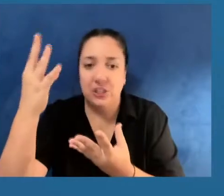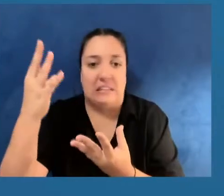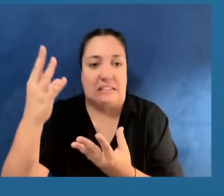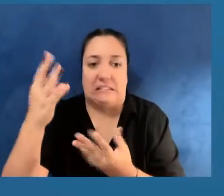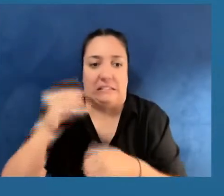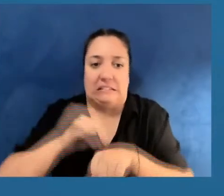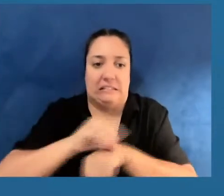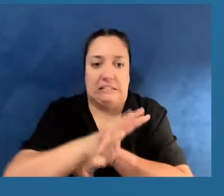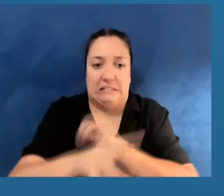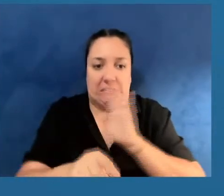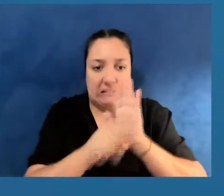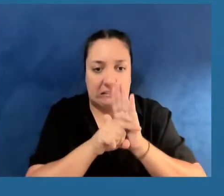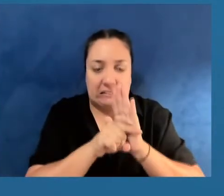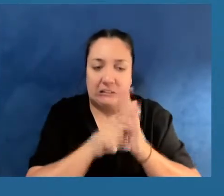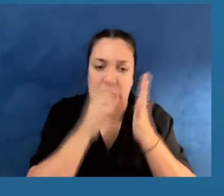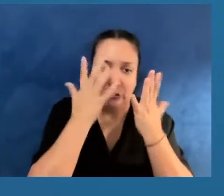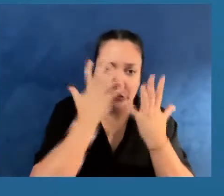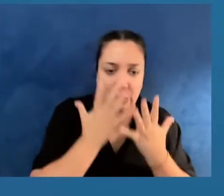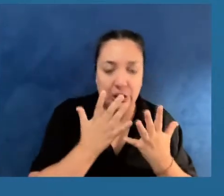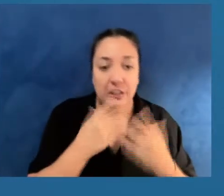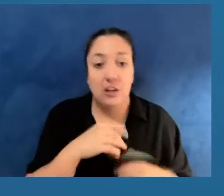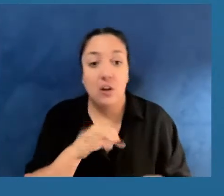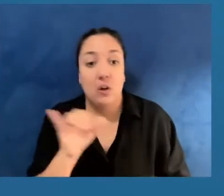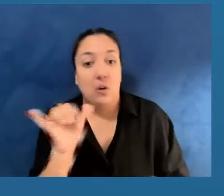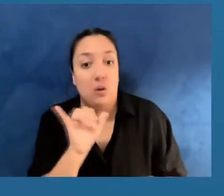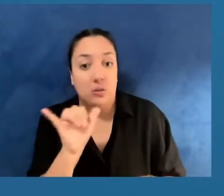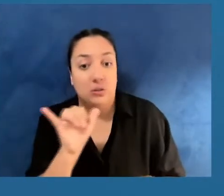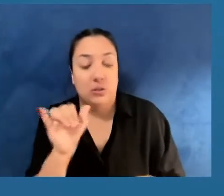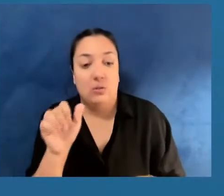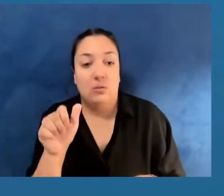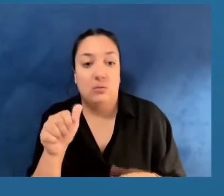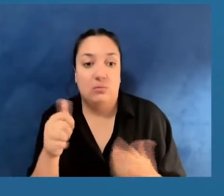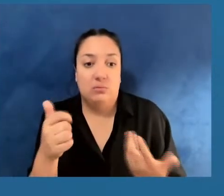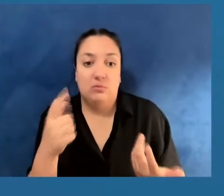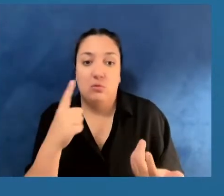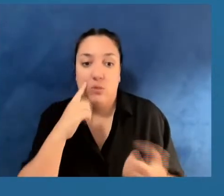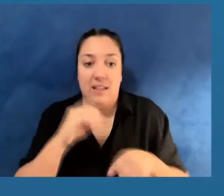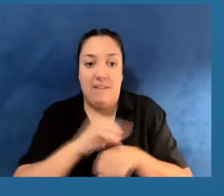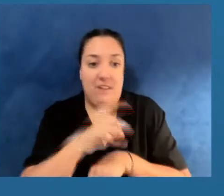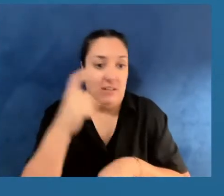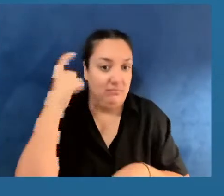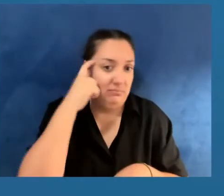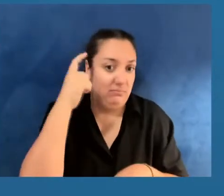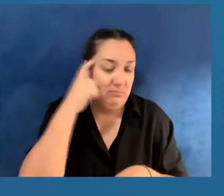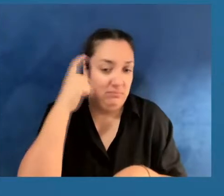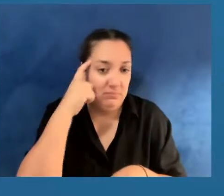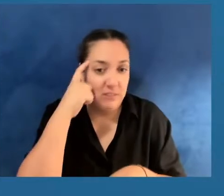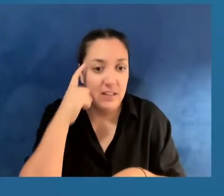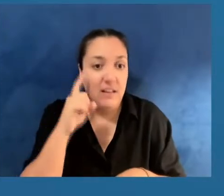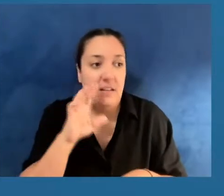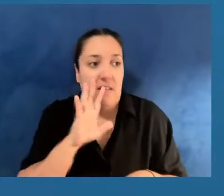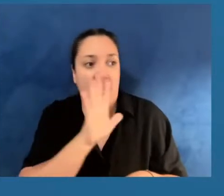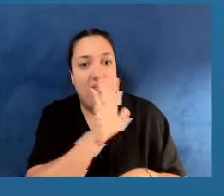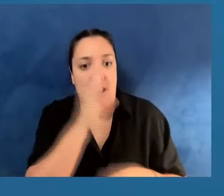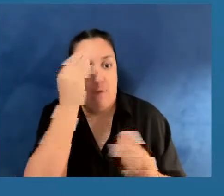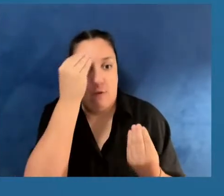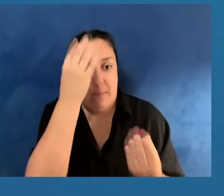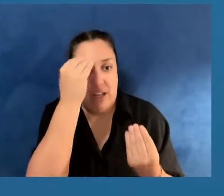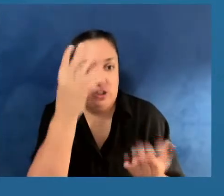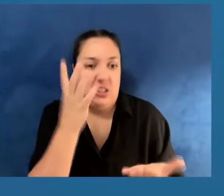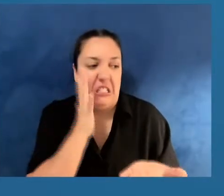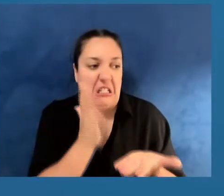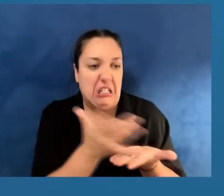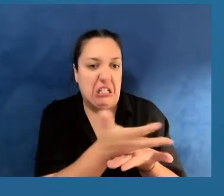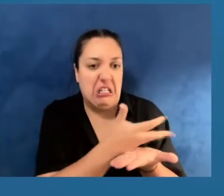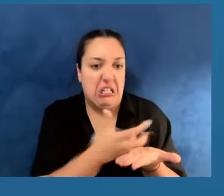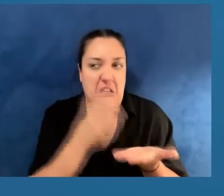collecting information about our kids, about their preferences, and selling it to advertisers. And so we stopped all that in New York. We're the first